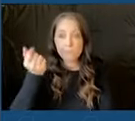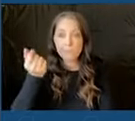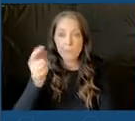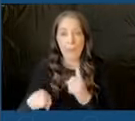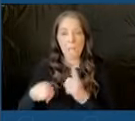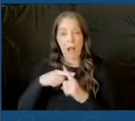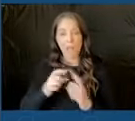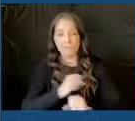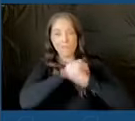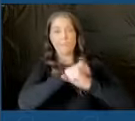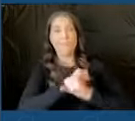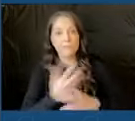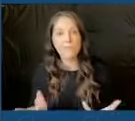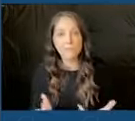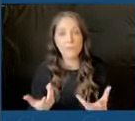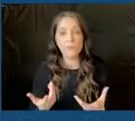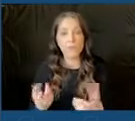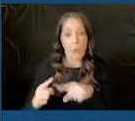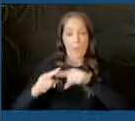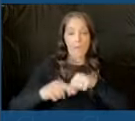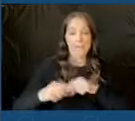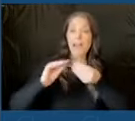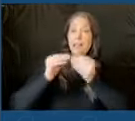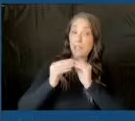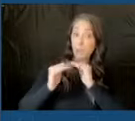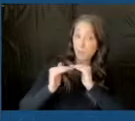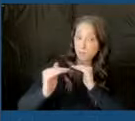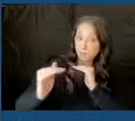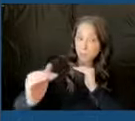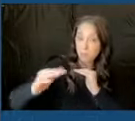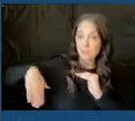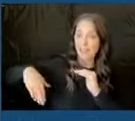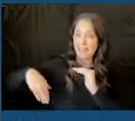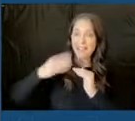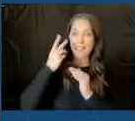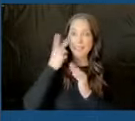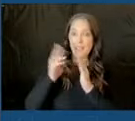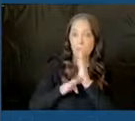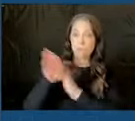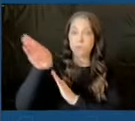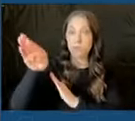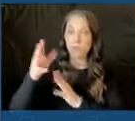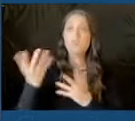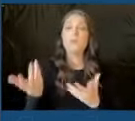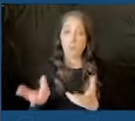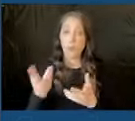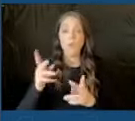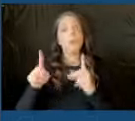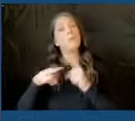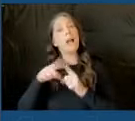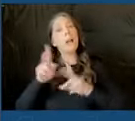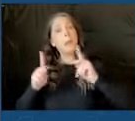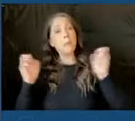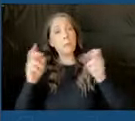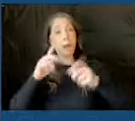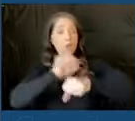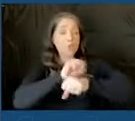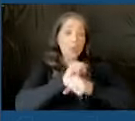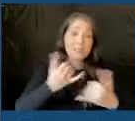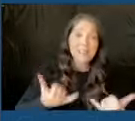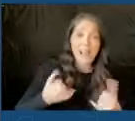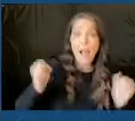a stabilizing of the numbers. You know, we haven't seen any spikes. And also, people are getting back to work, and they're getting back to school, and we're just, you know,